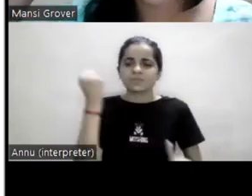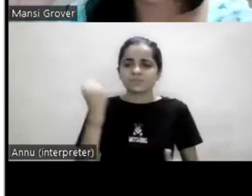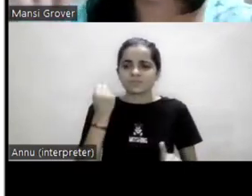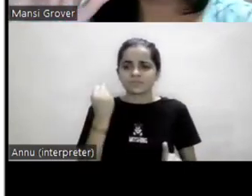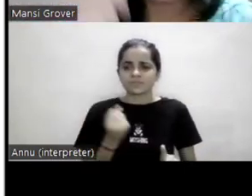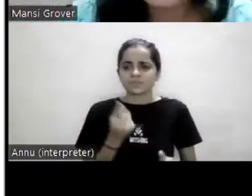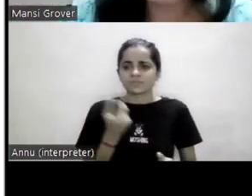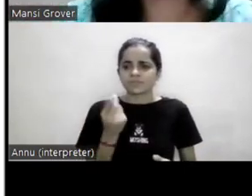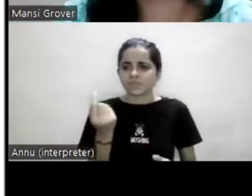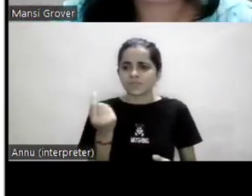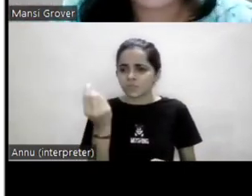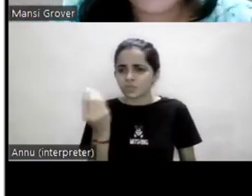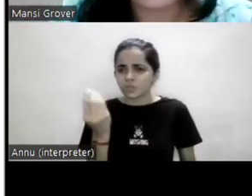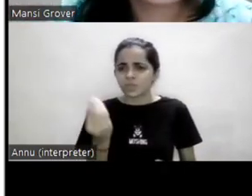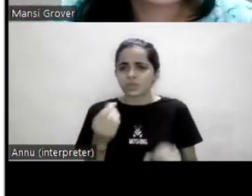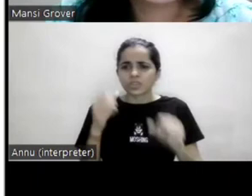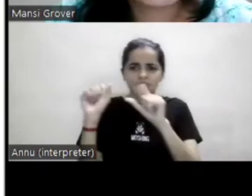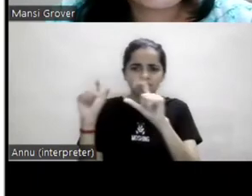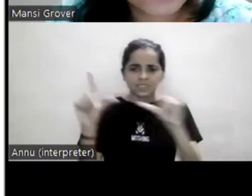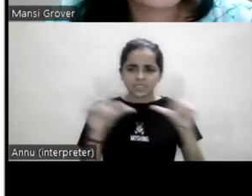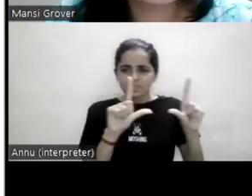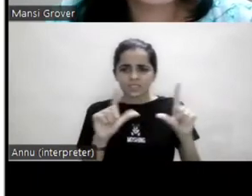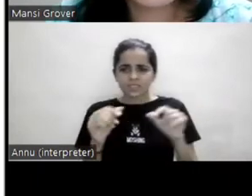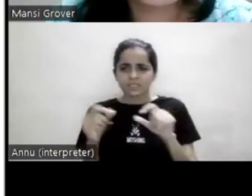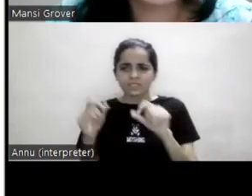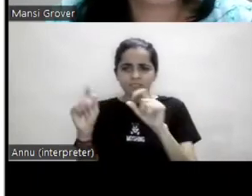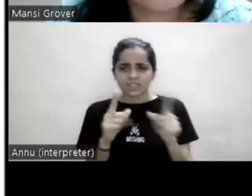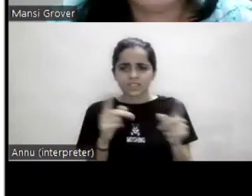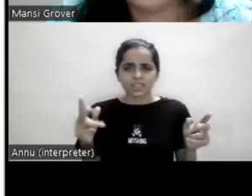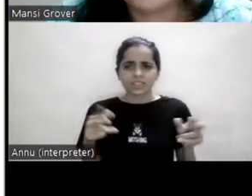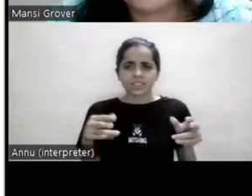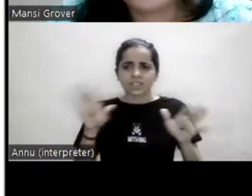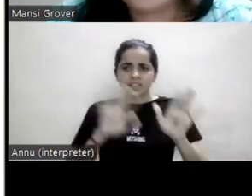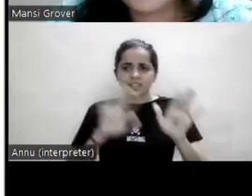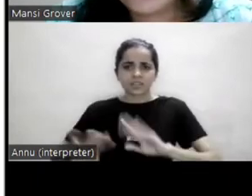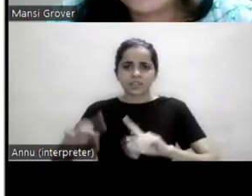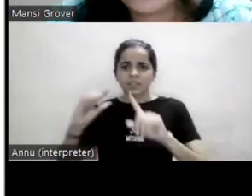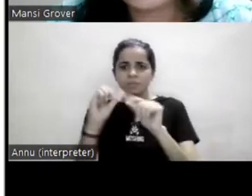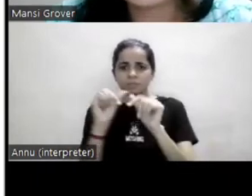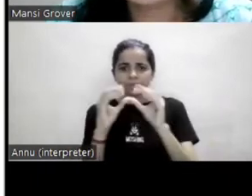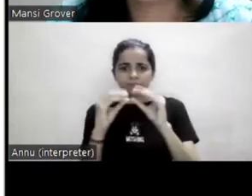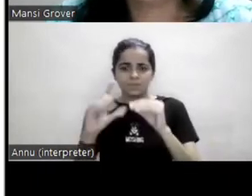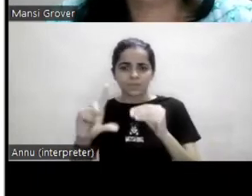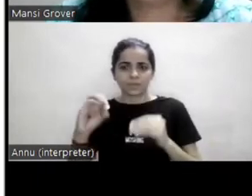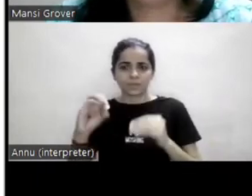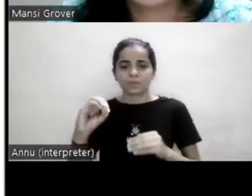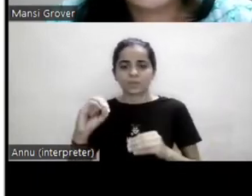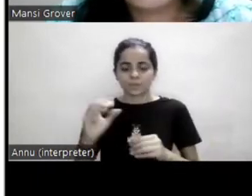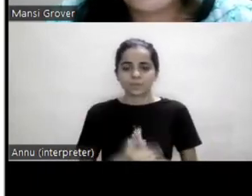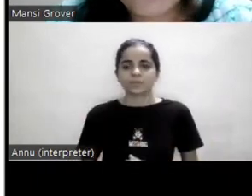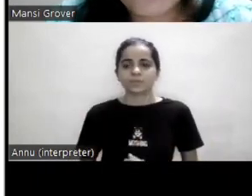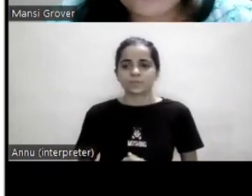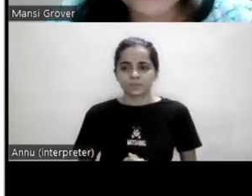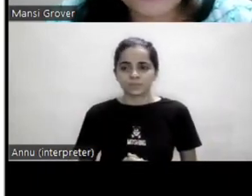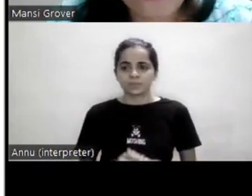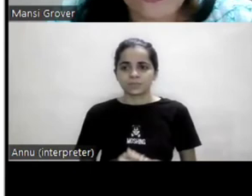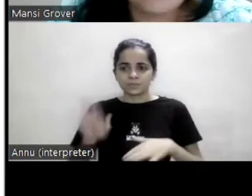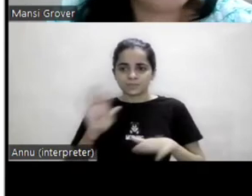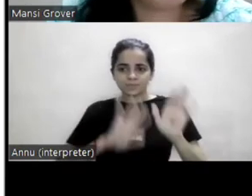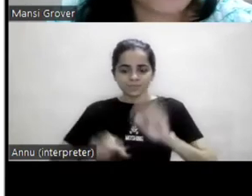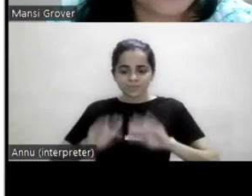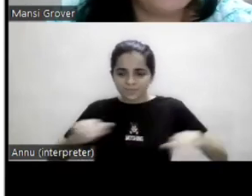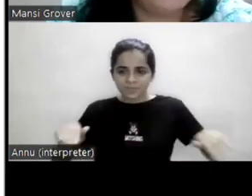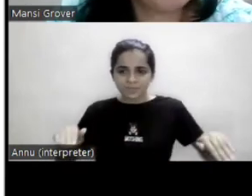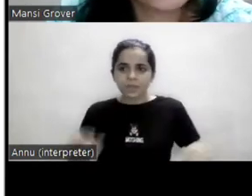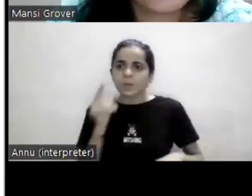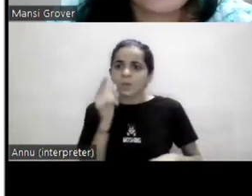taken a few clips from that. The cartoon's name is Pablo. Now, this is about a boy